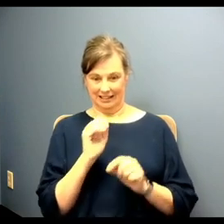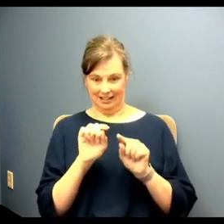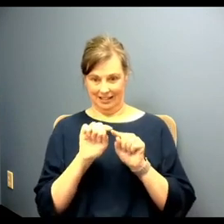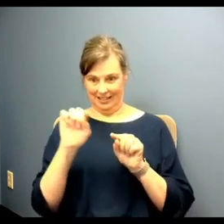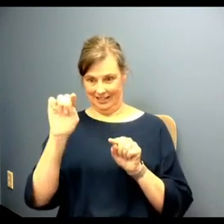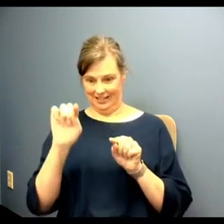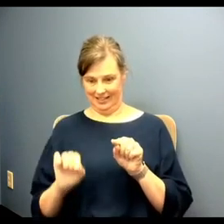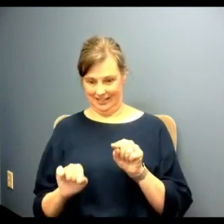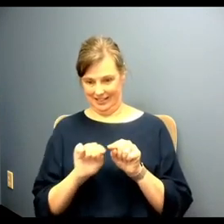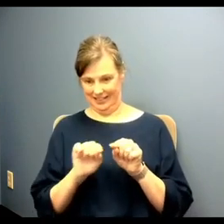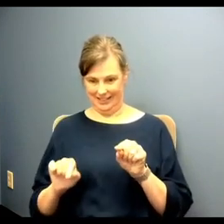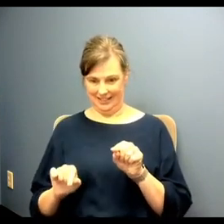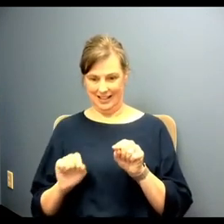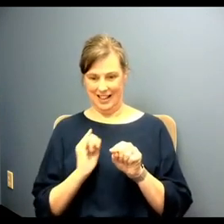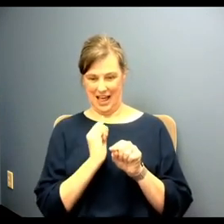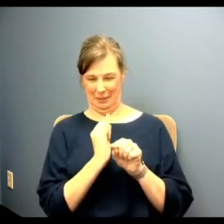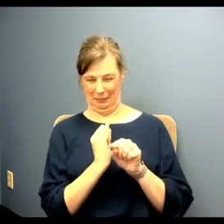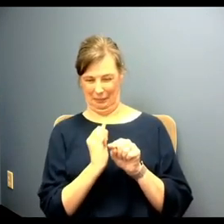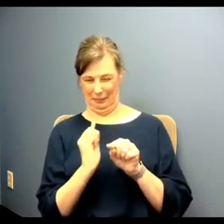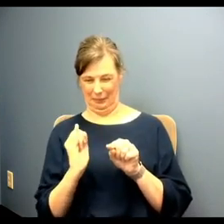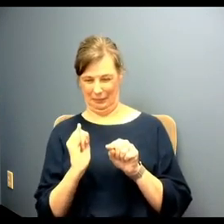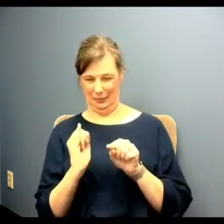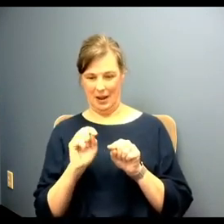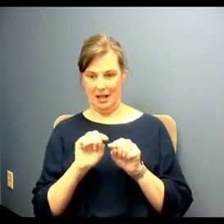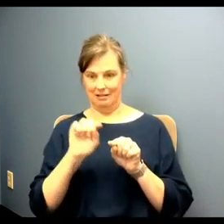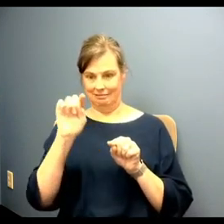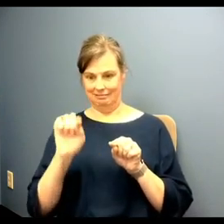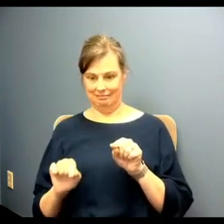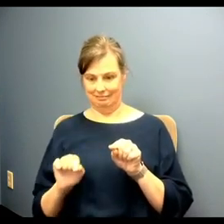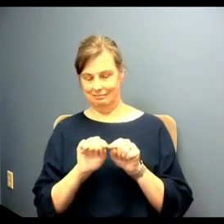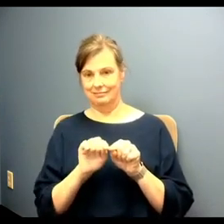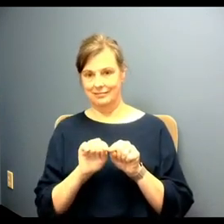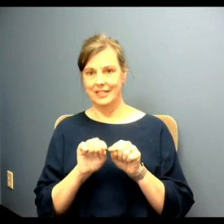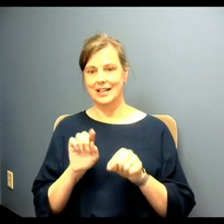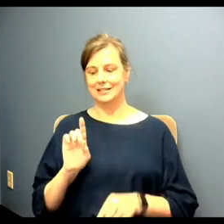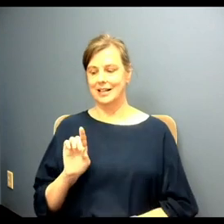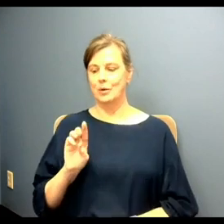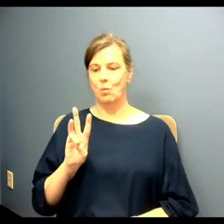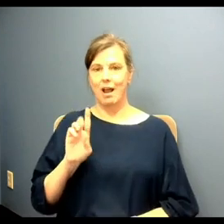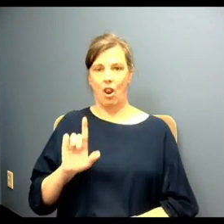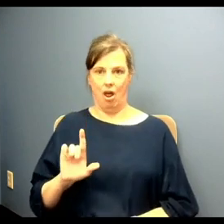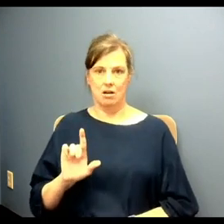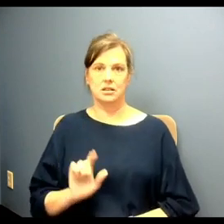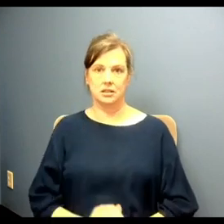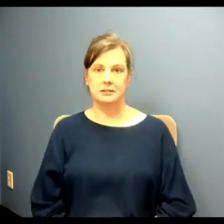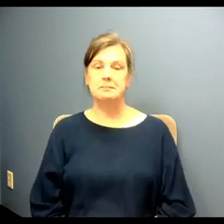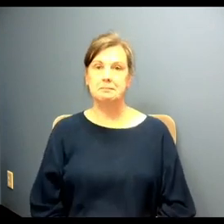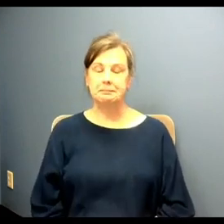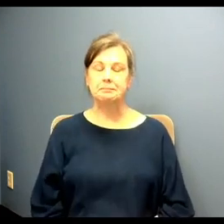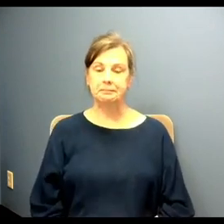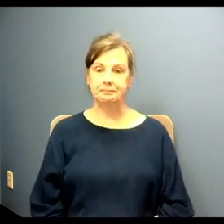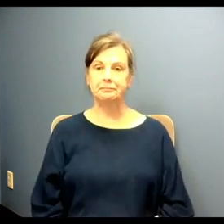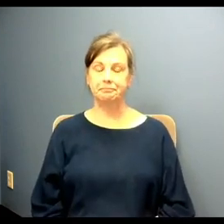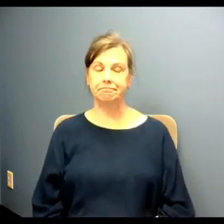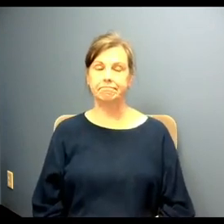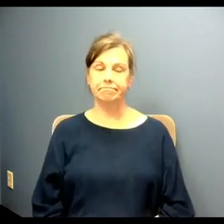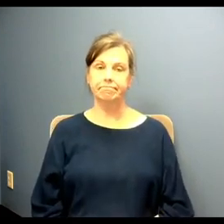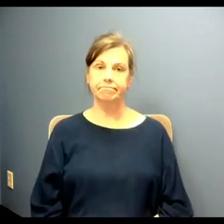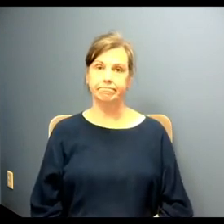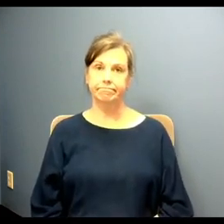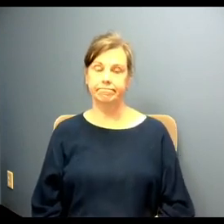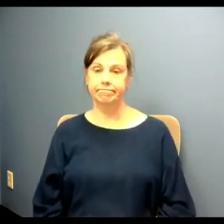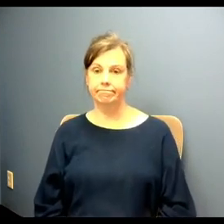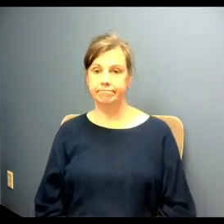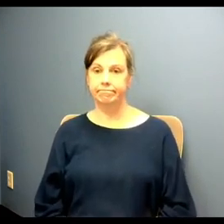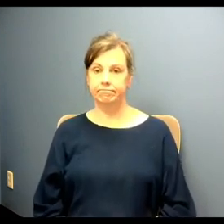here are showing us the area that would correspond to deadweight loss as a result of consuming 8 chia pets instead